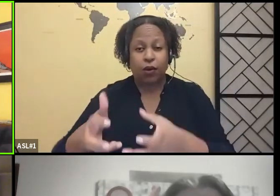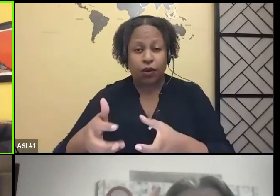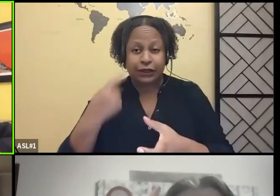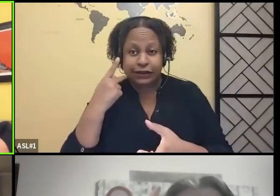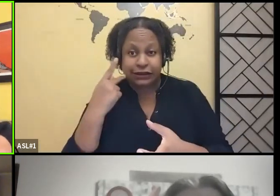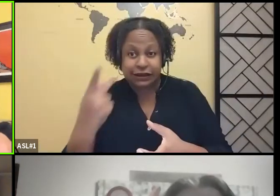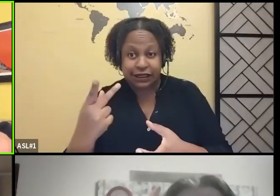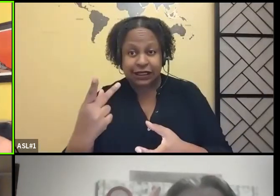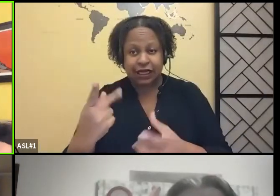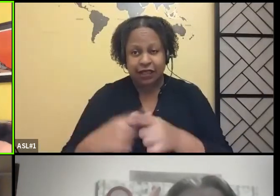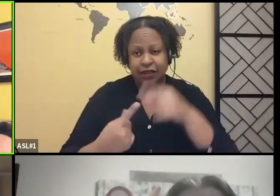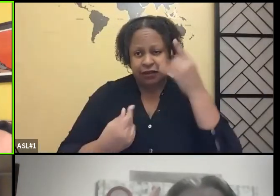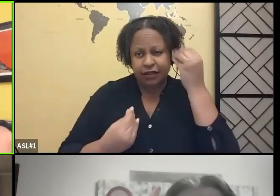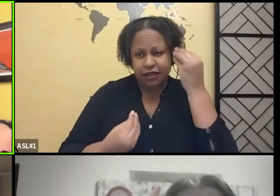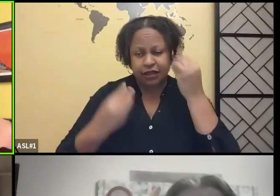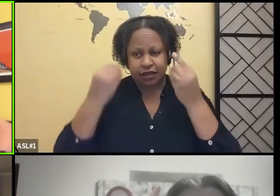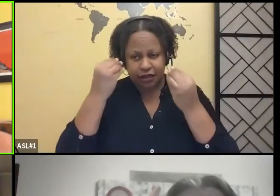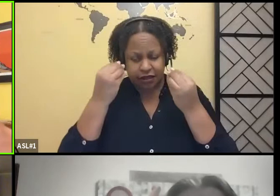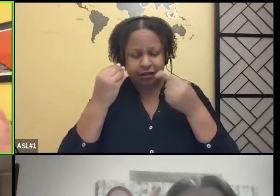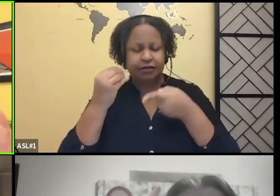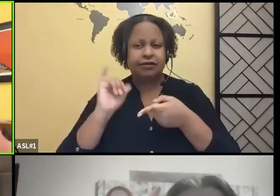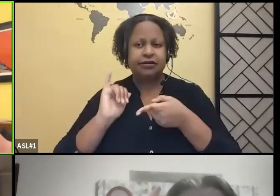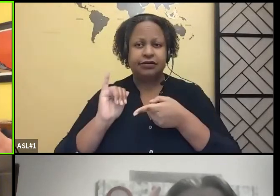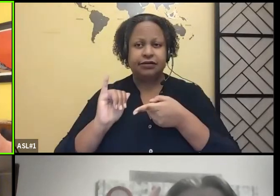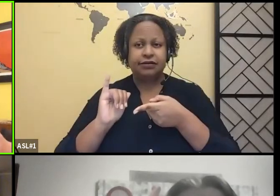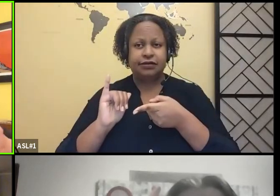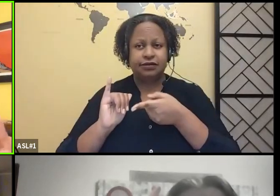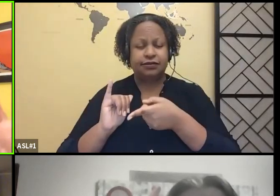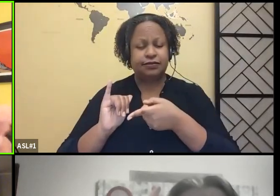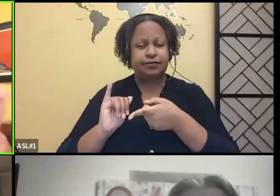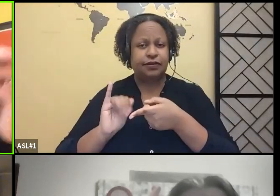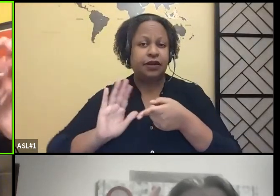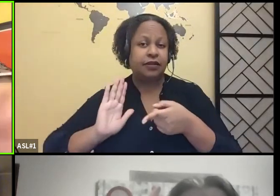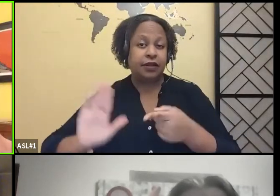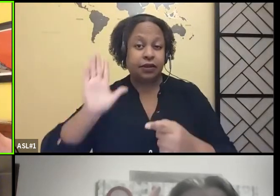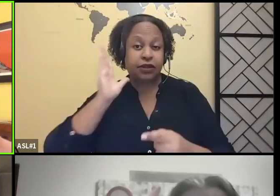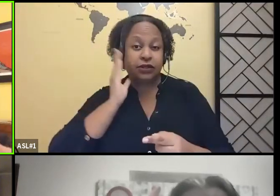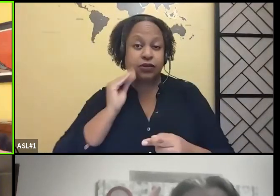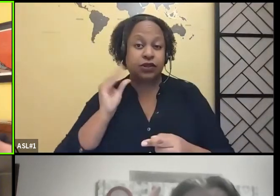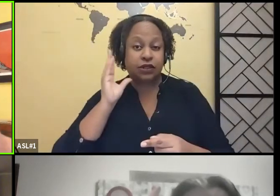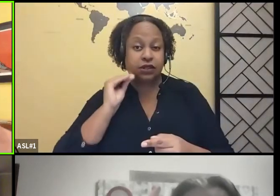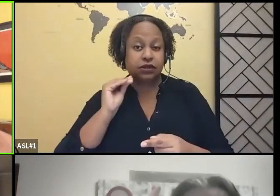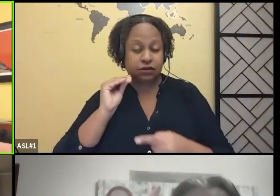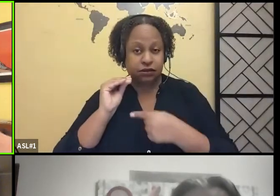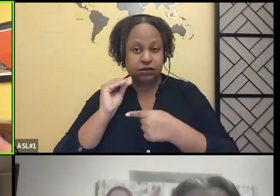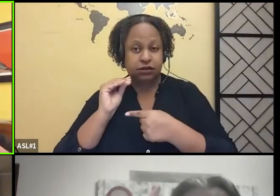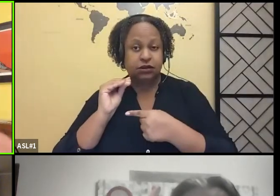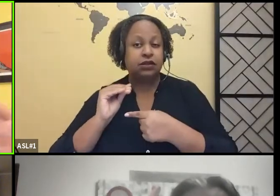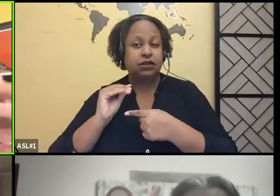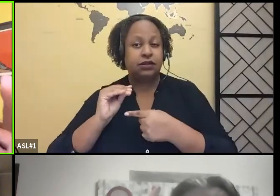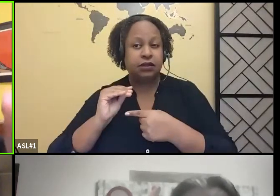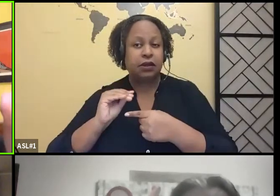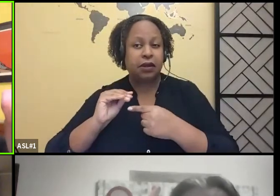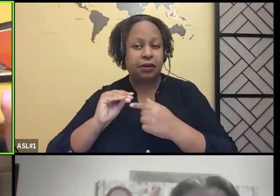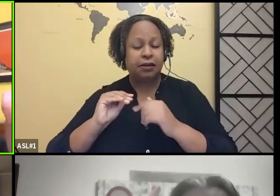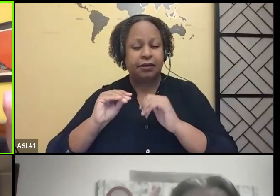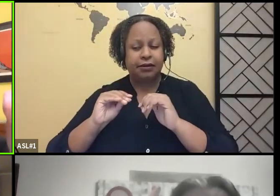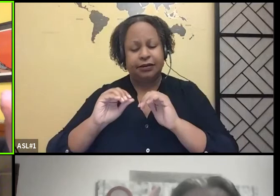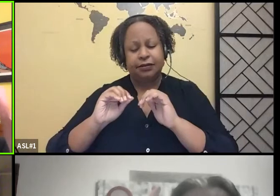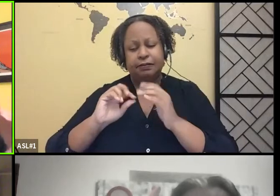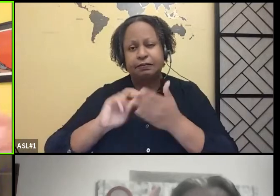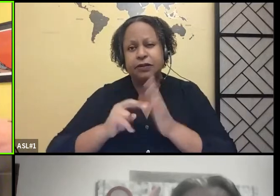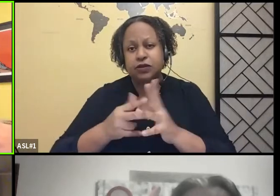hard about what that tells them through study about what is